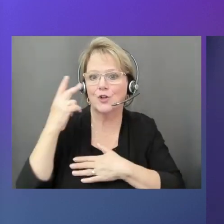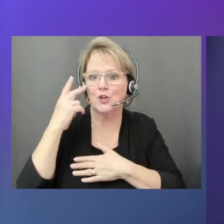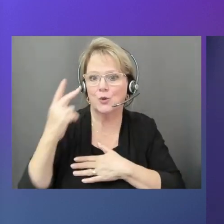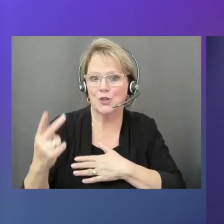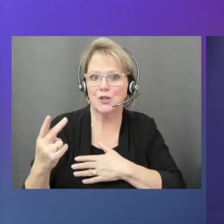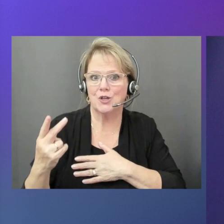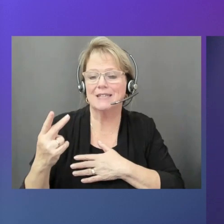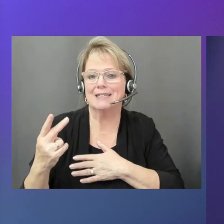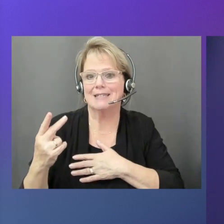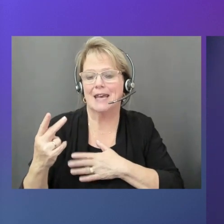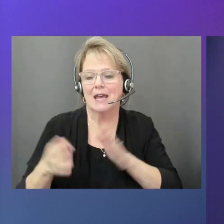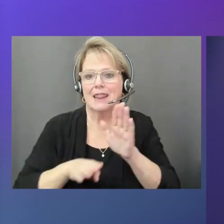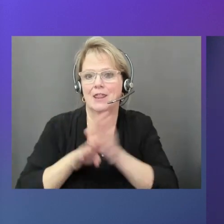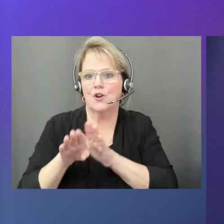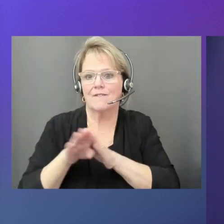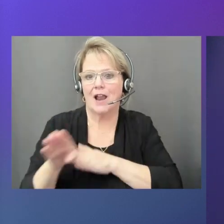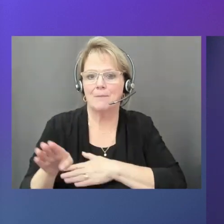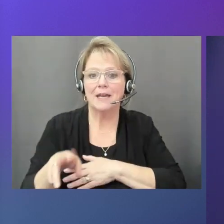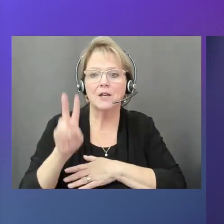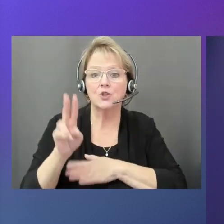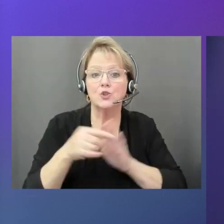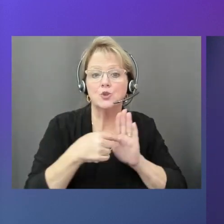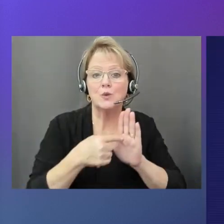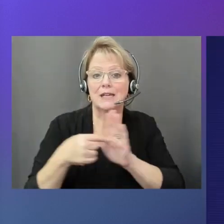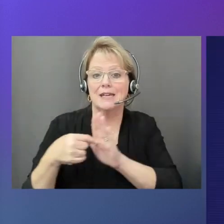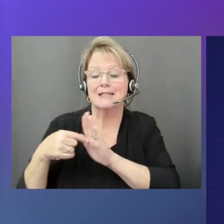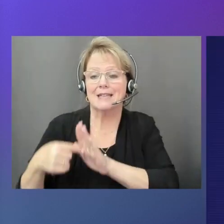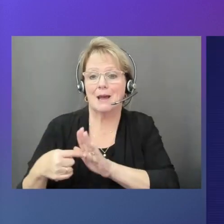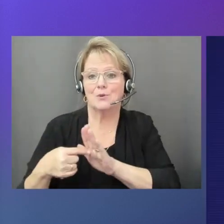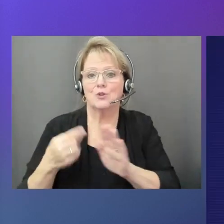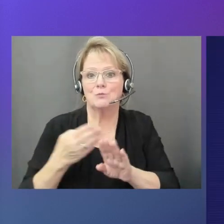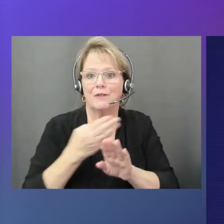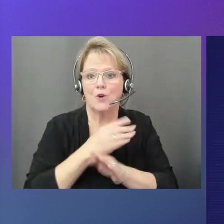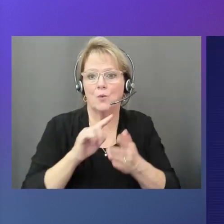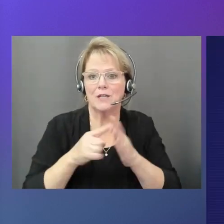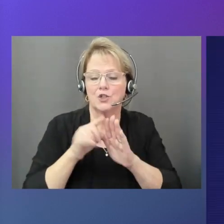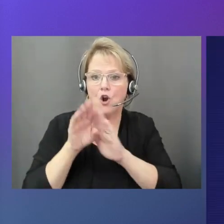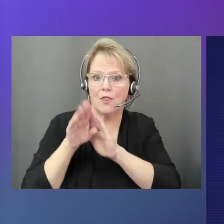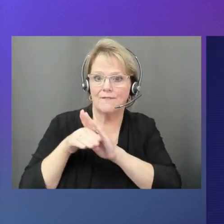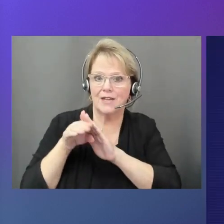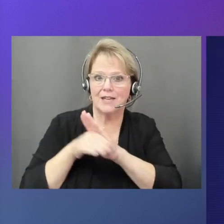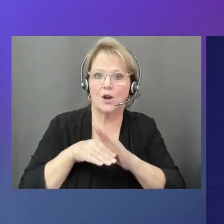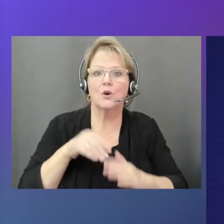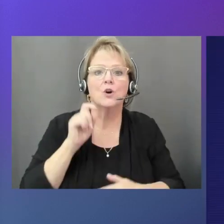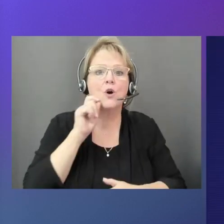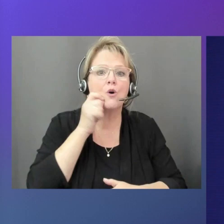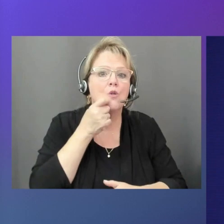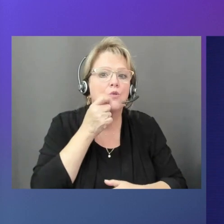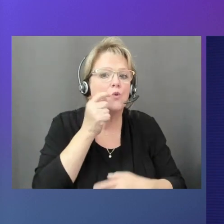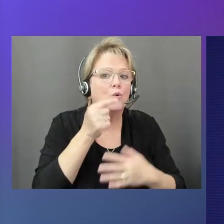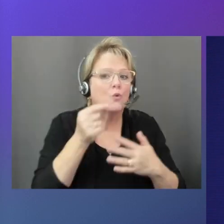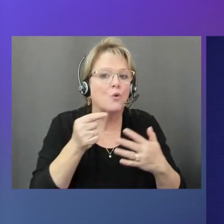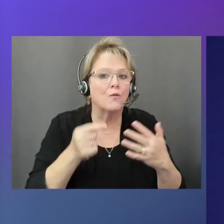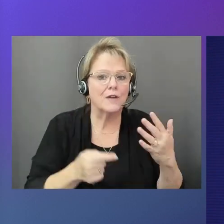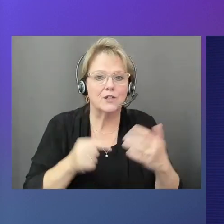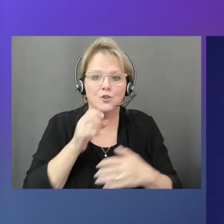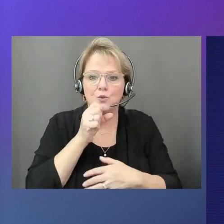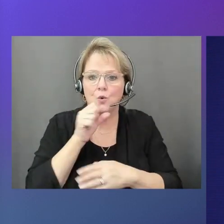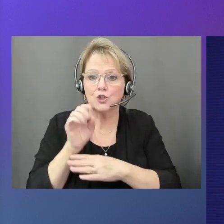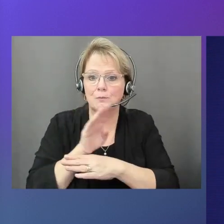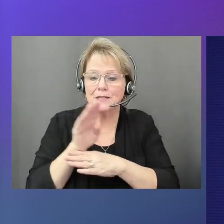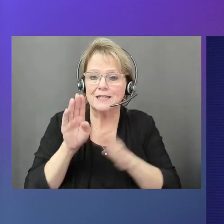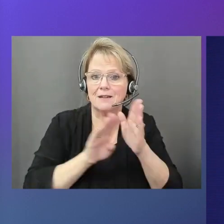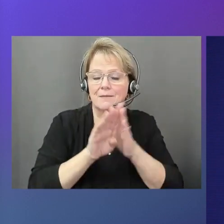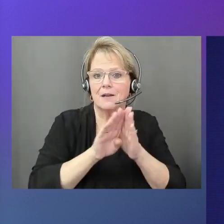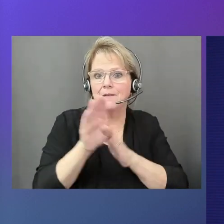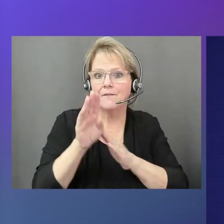in particular, which I want to highlight before we jump into the video, are some of the cool features that Orange Business has developed with regards to advanced